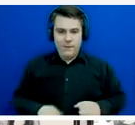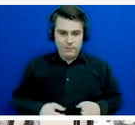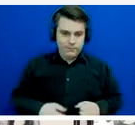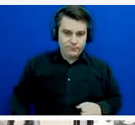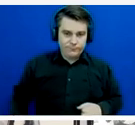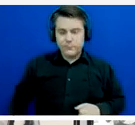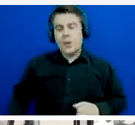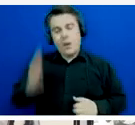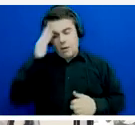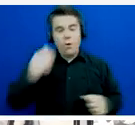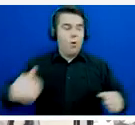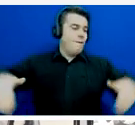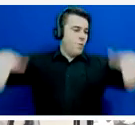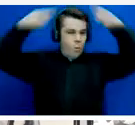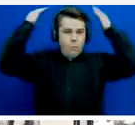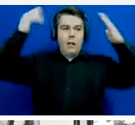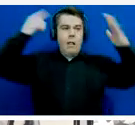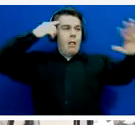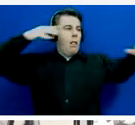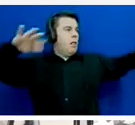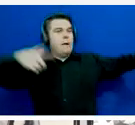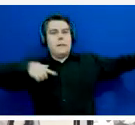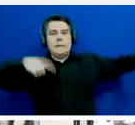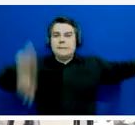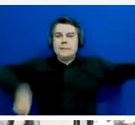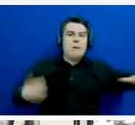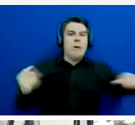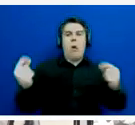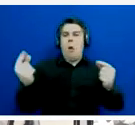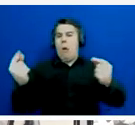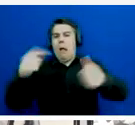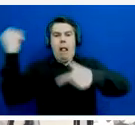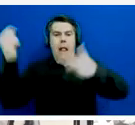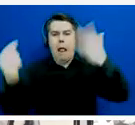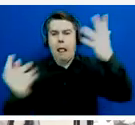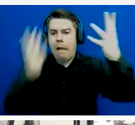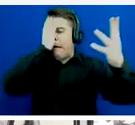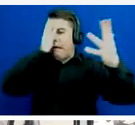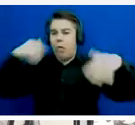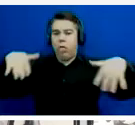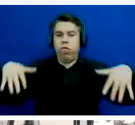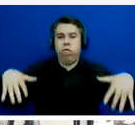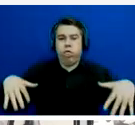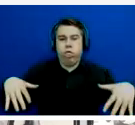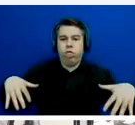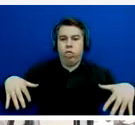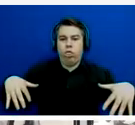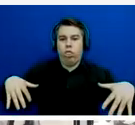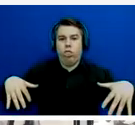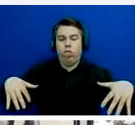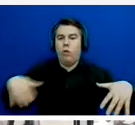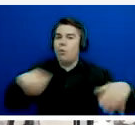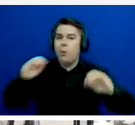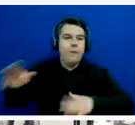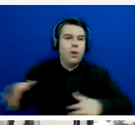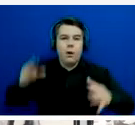we think about all the things we need to do. So it just shuts us down. We don't make a plan or anything. We just let everything